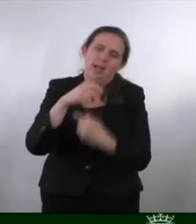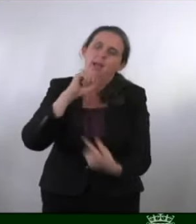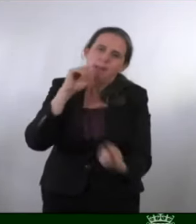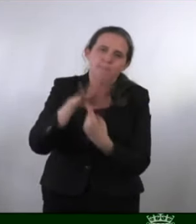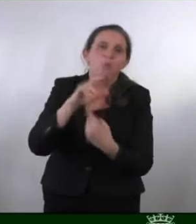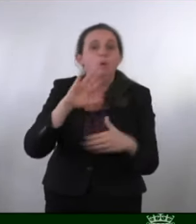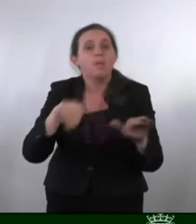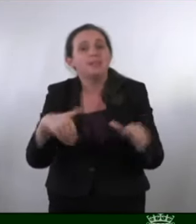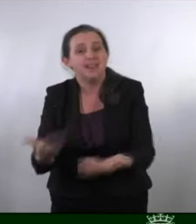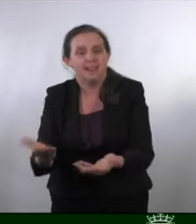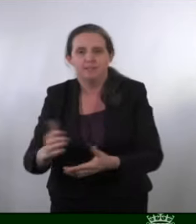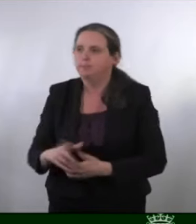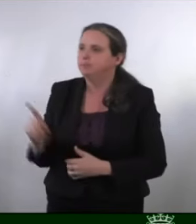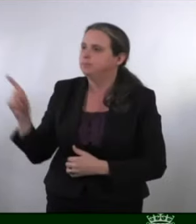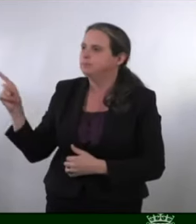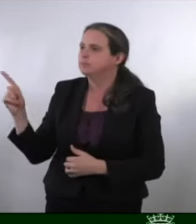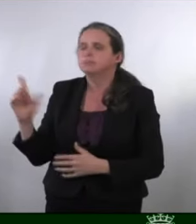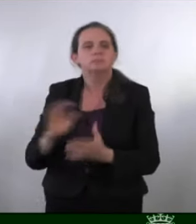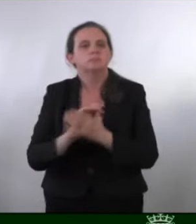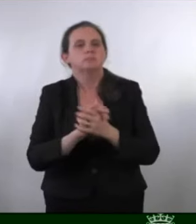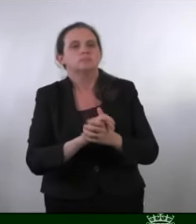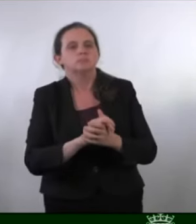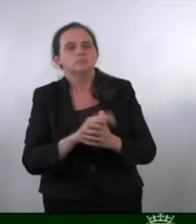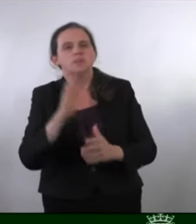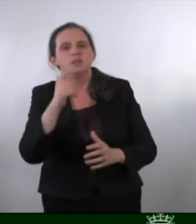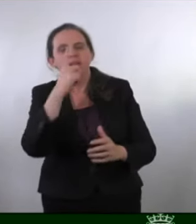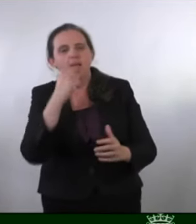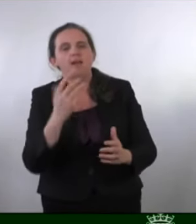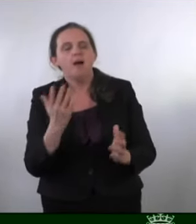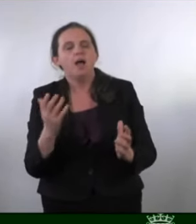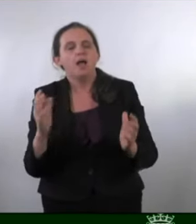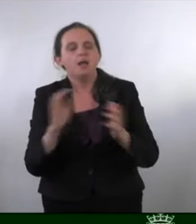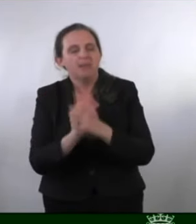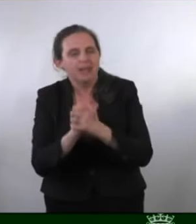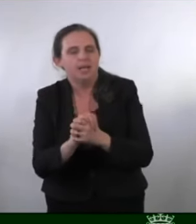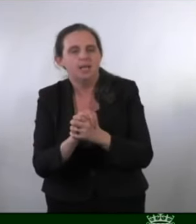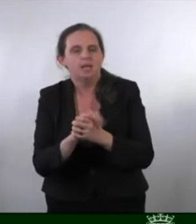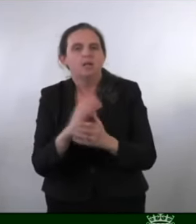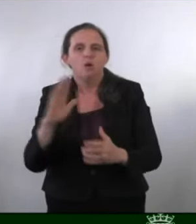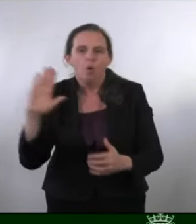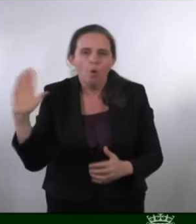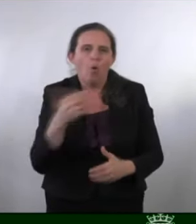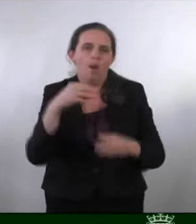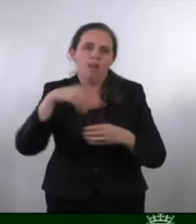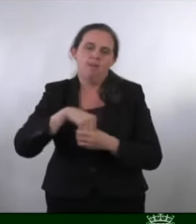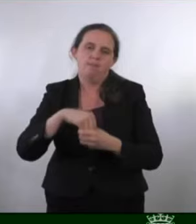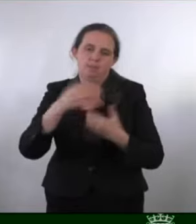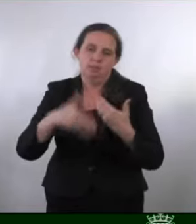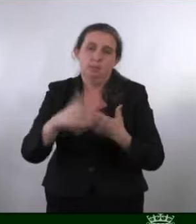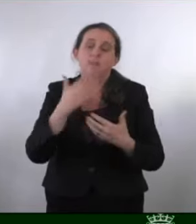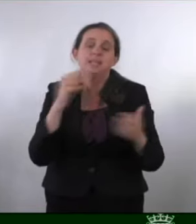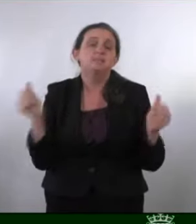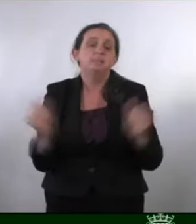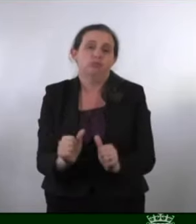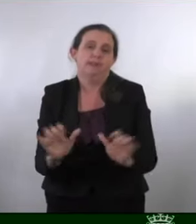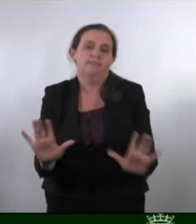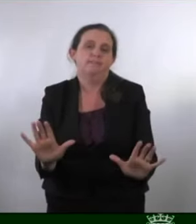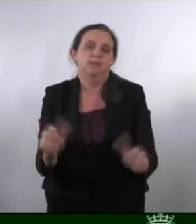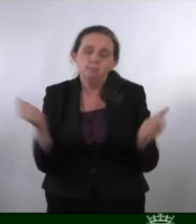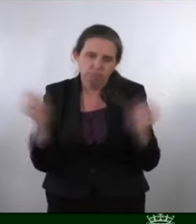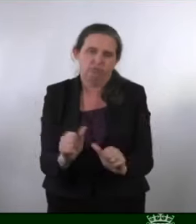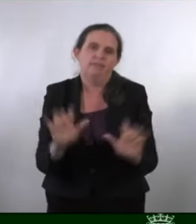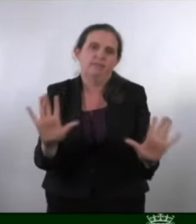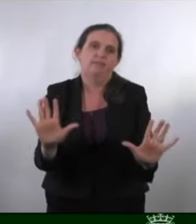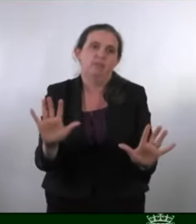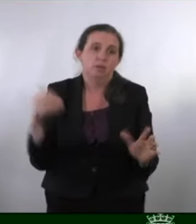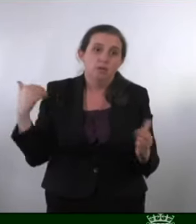Can I make a plea to all members to be as brief as the Right Honourable Gentleman for New Forest West, because after